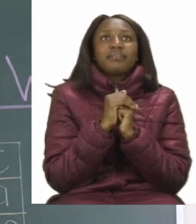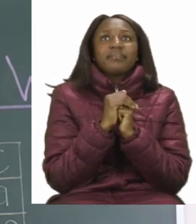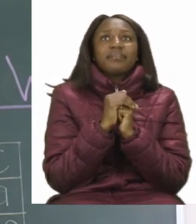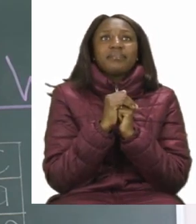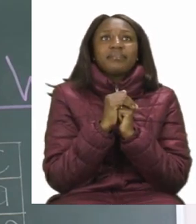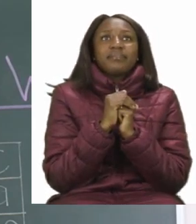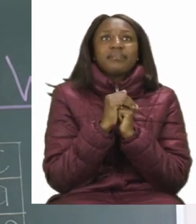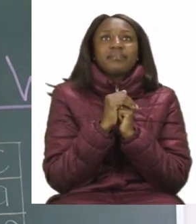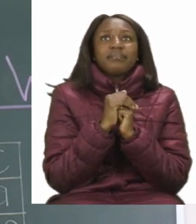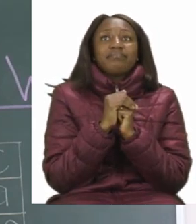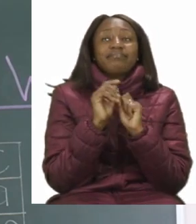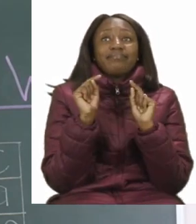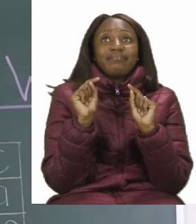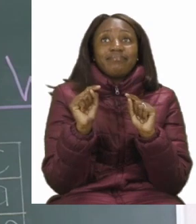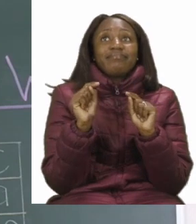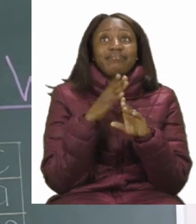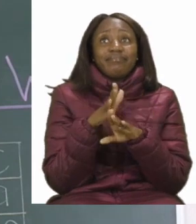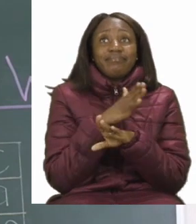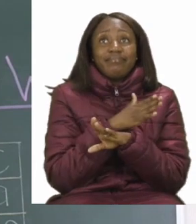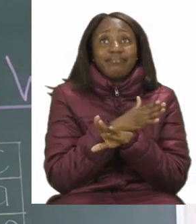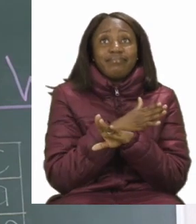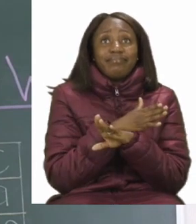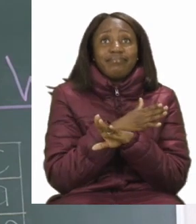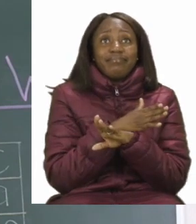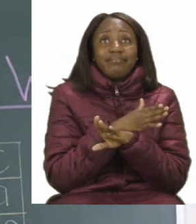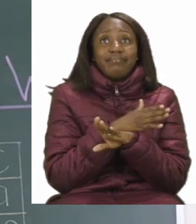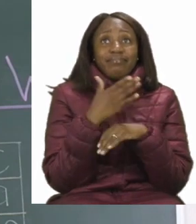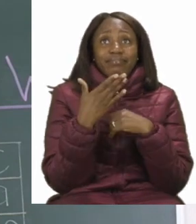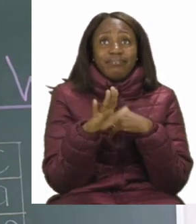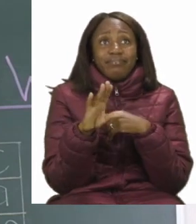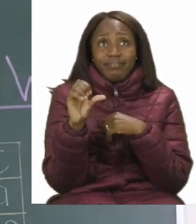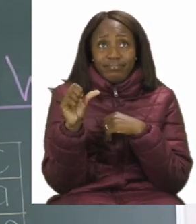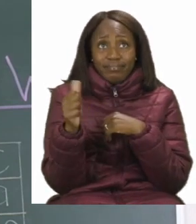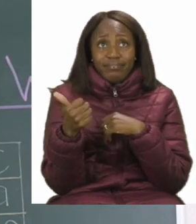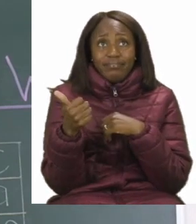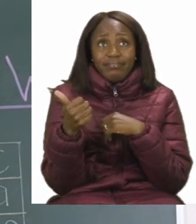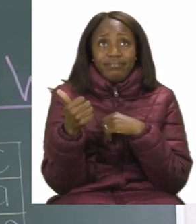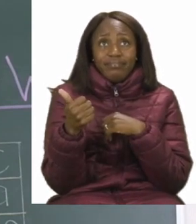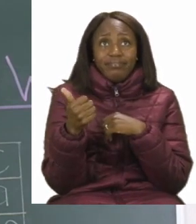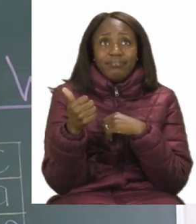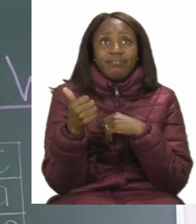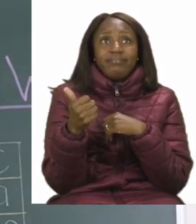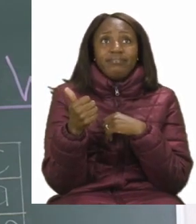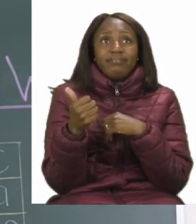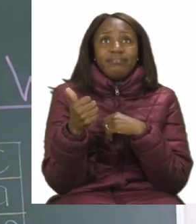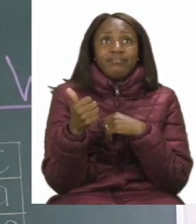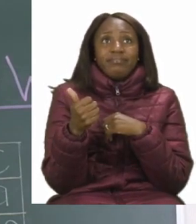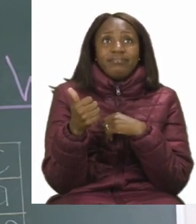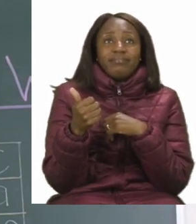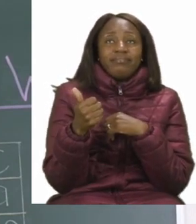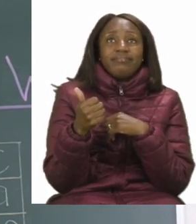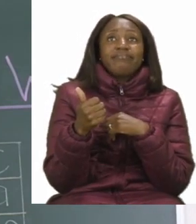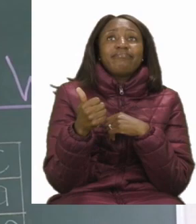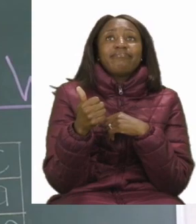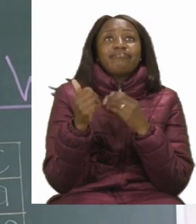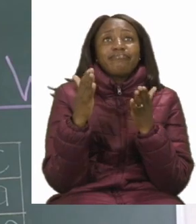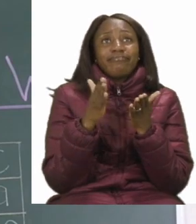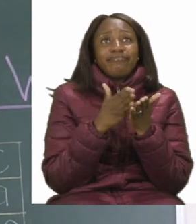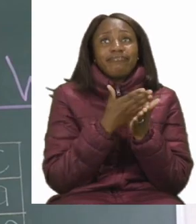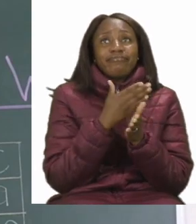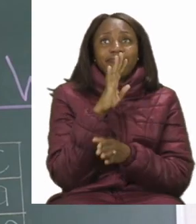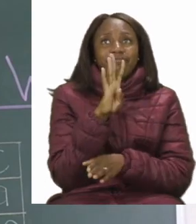and girls, before you complete the rest of the words, I want us to quickly go to